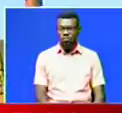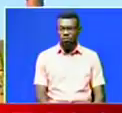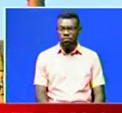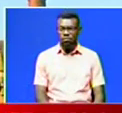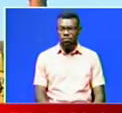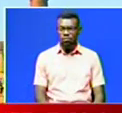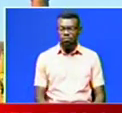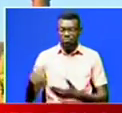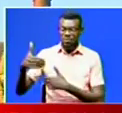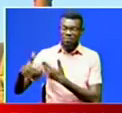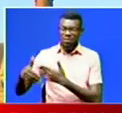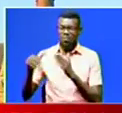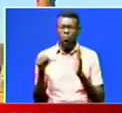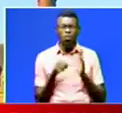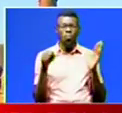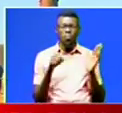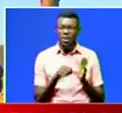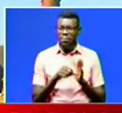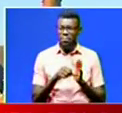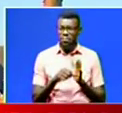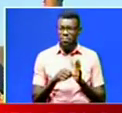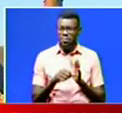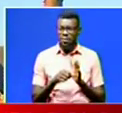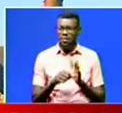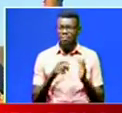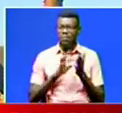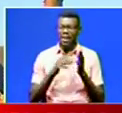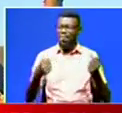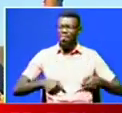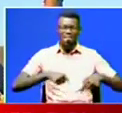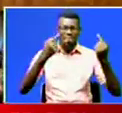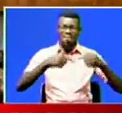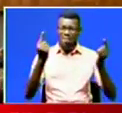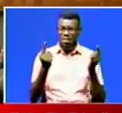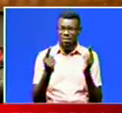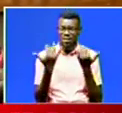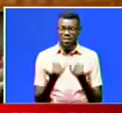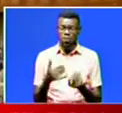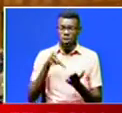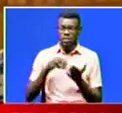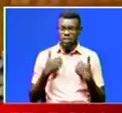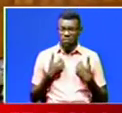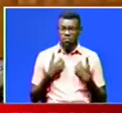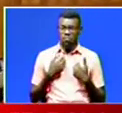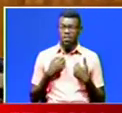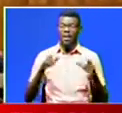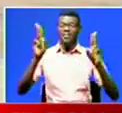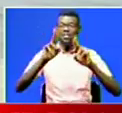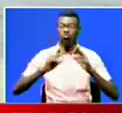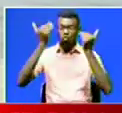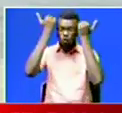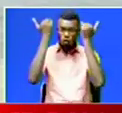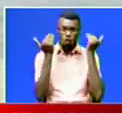border dispute that is already a subject of an acrimonious legal suit before the International Court of